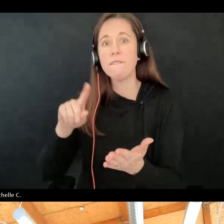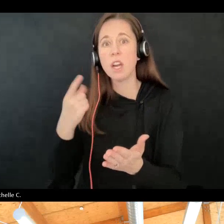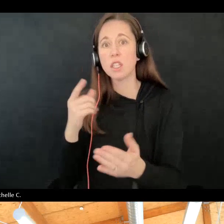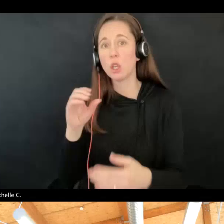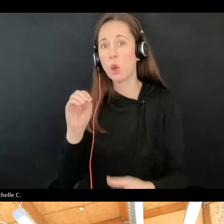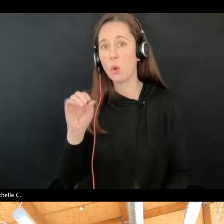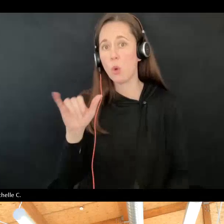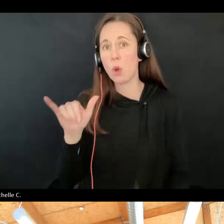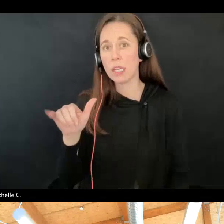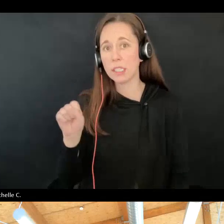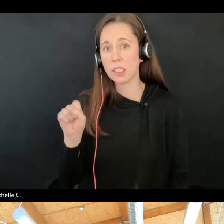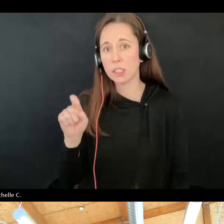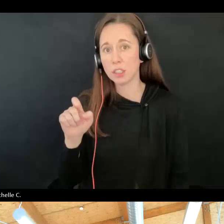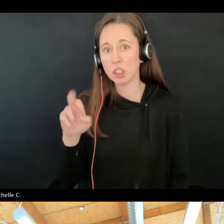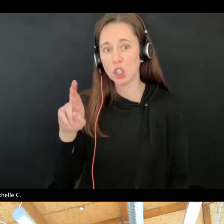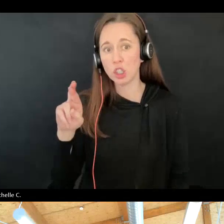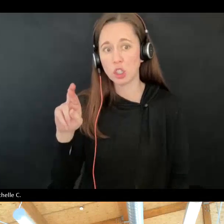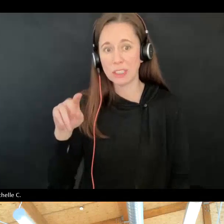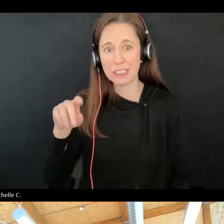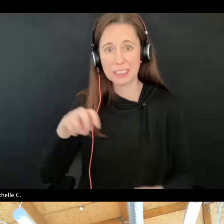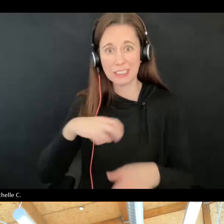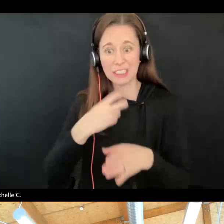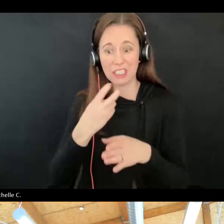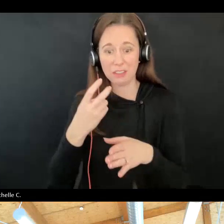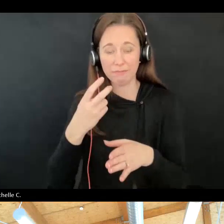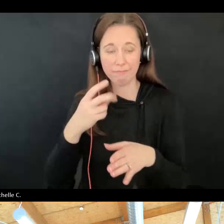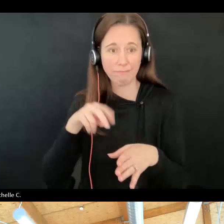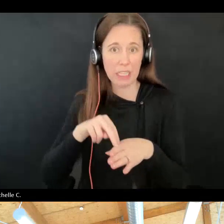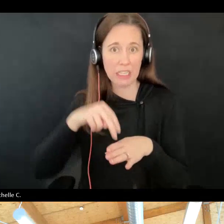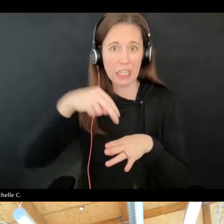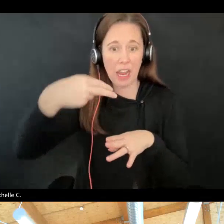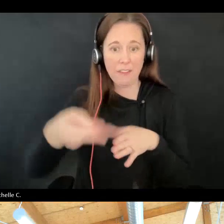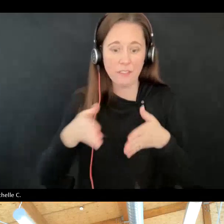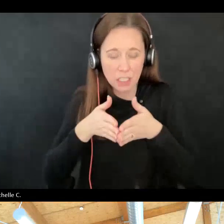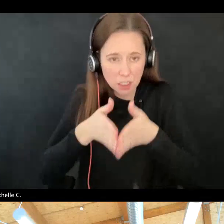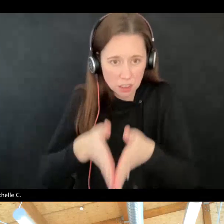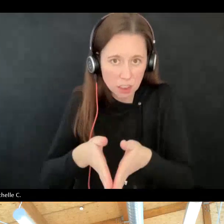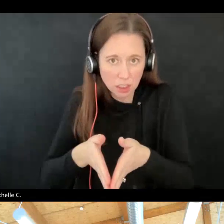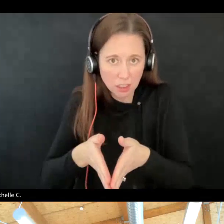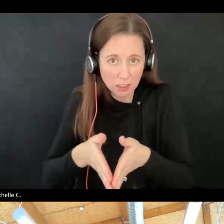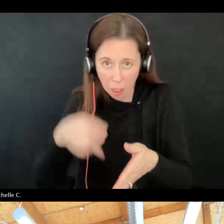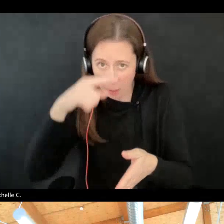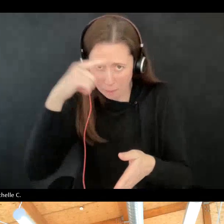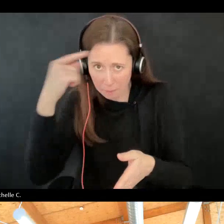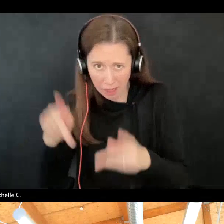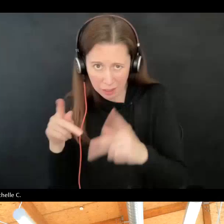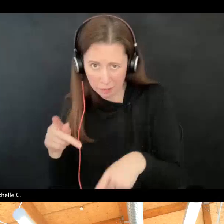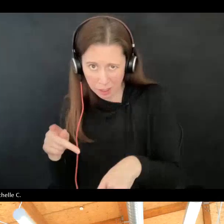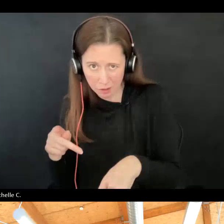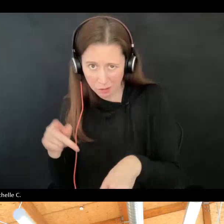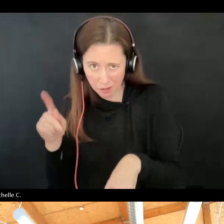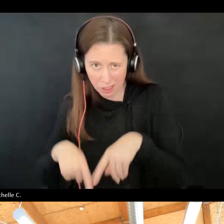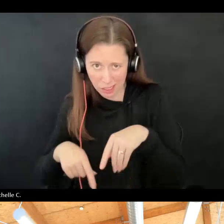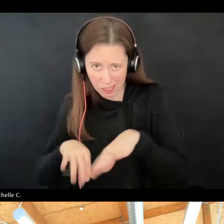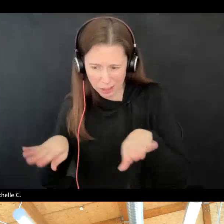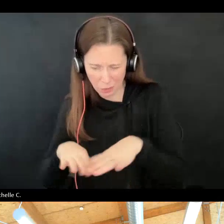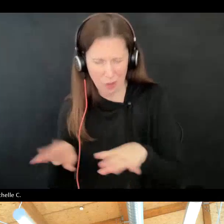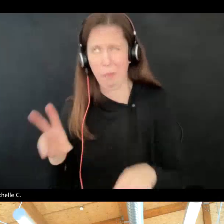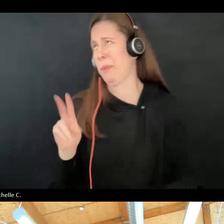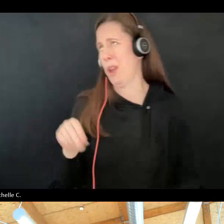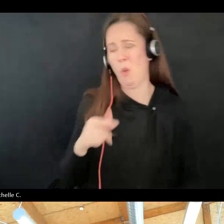the country, um, separating us from this myth that like Black people can't swim. Well, that's not the truth. We were some of the